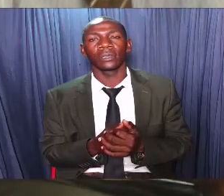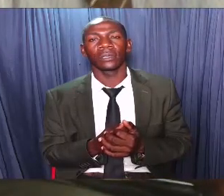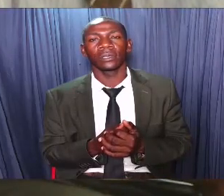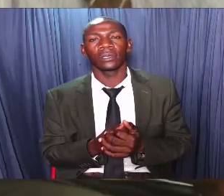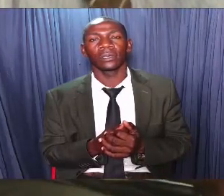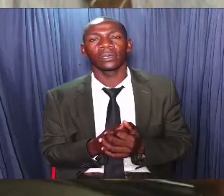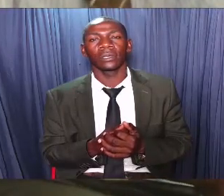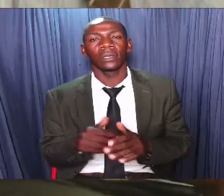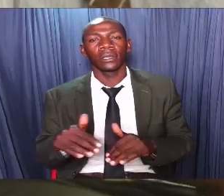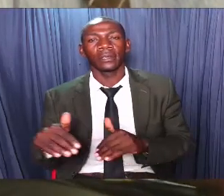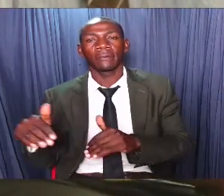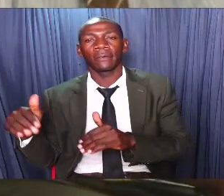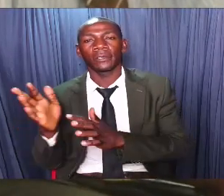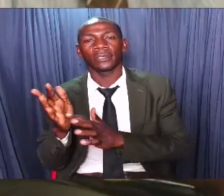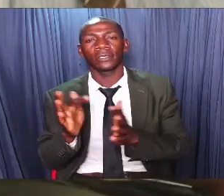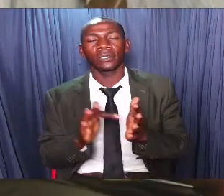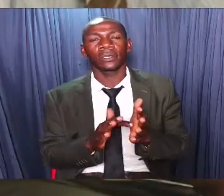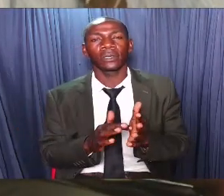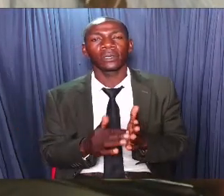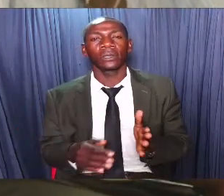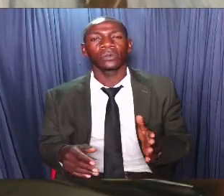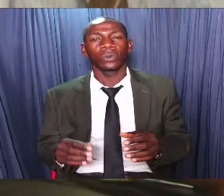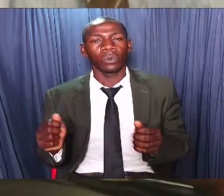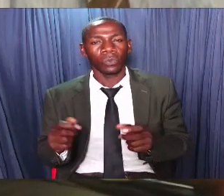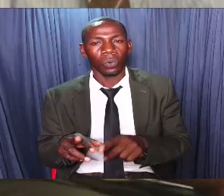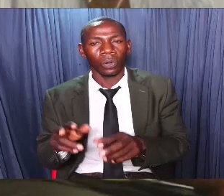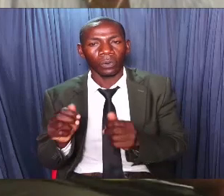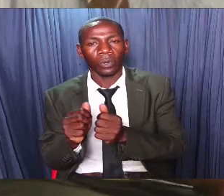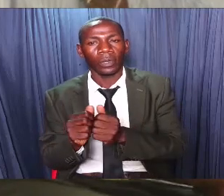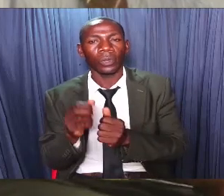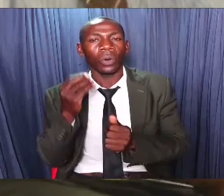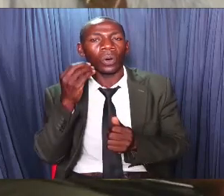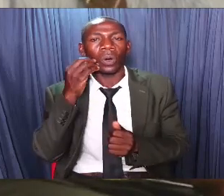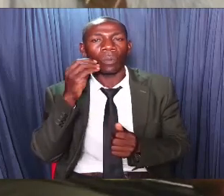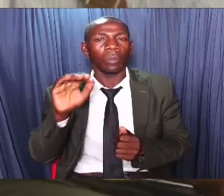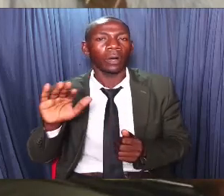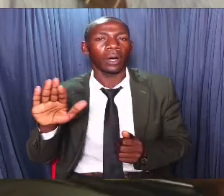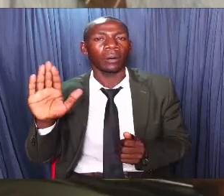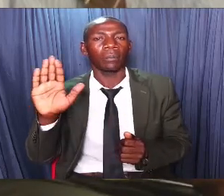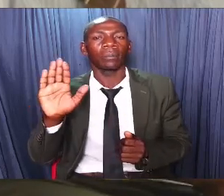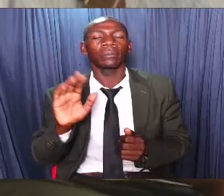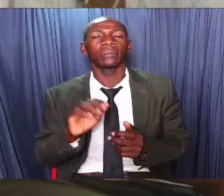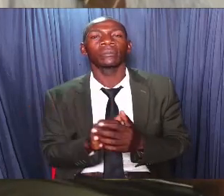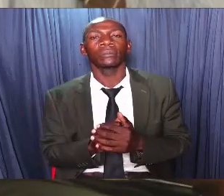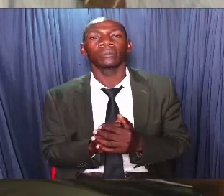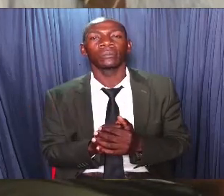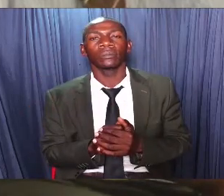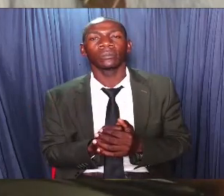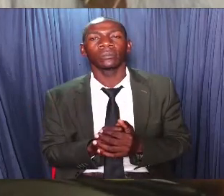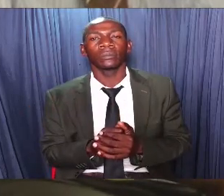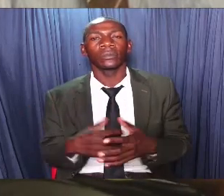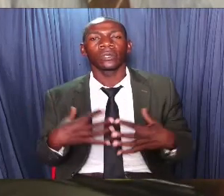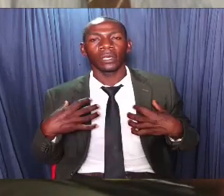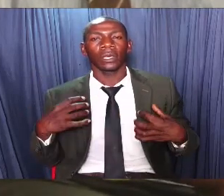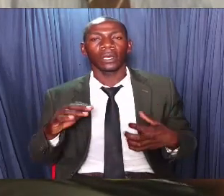Yeye amemfuata Bwana Yesu. He has followed the Lord Jesus. Aende naye. To walk with him. Ashuke naye aende naye Kapernaum. Go down with him to Capernaum.